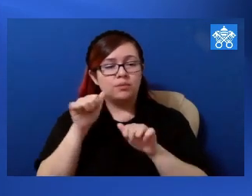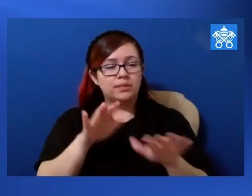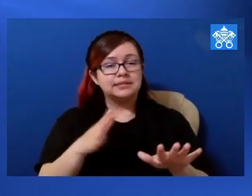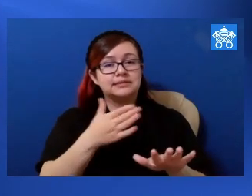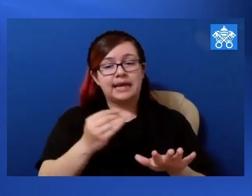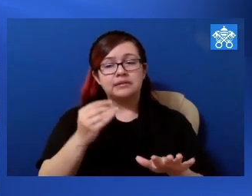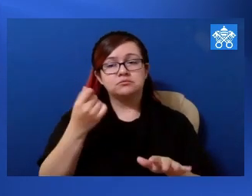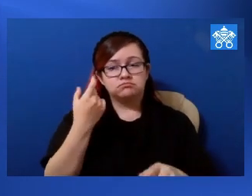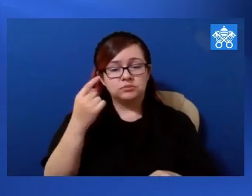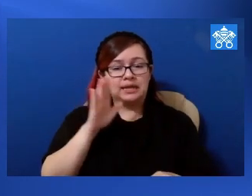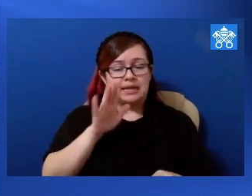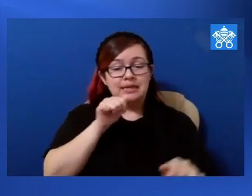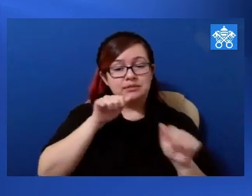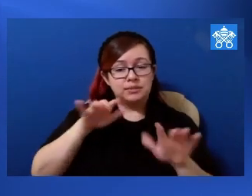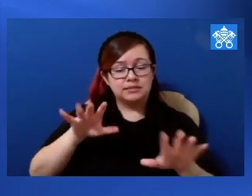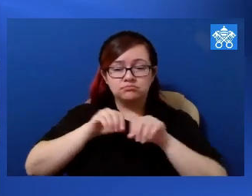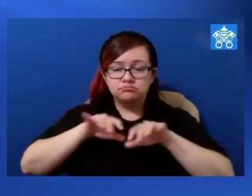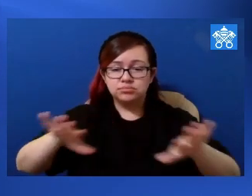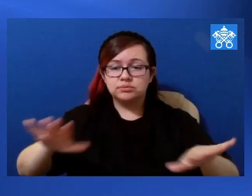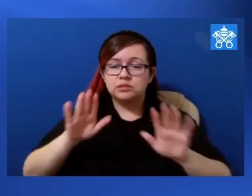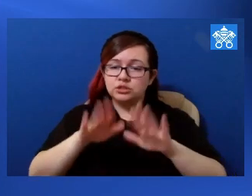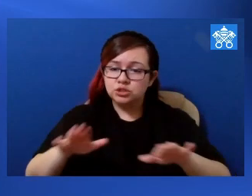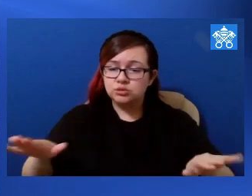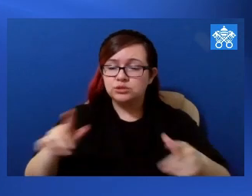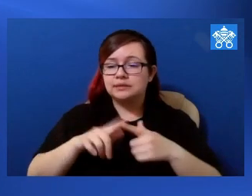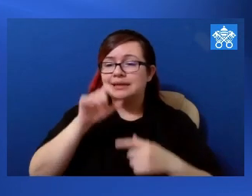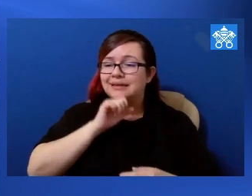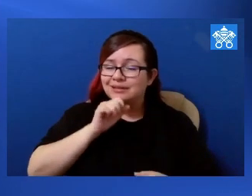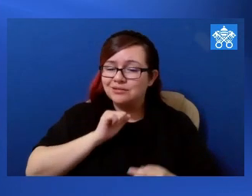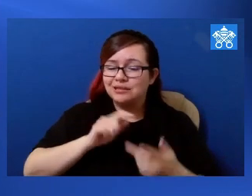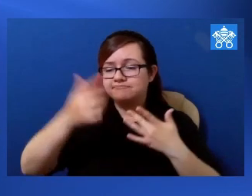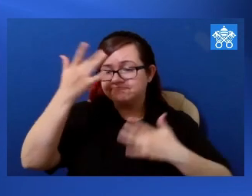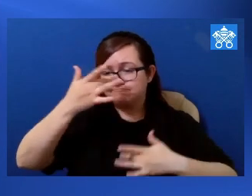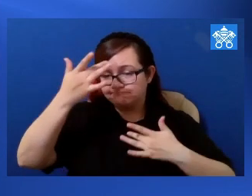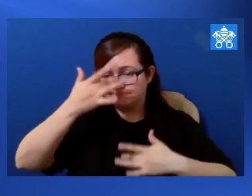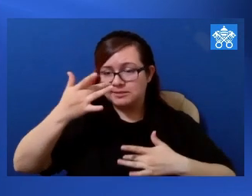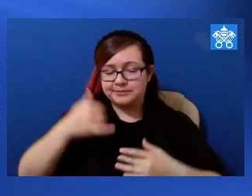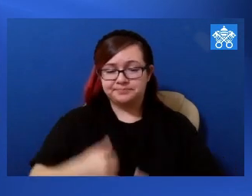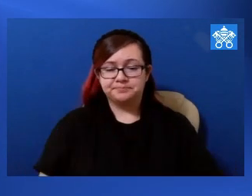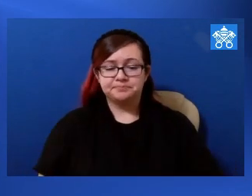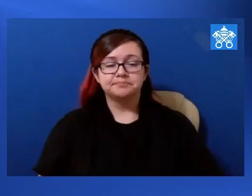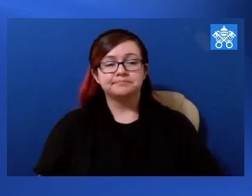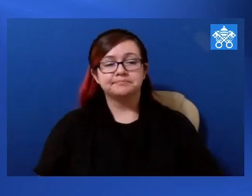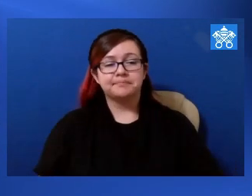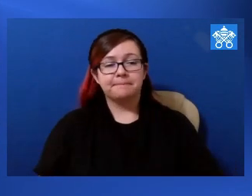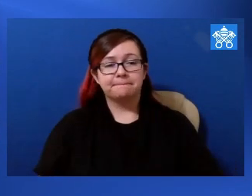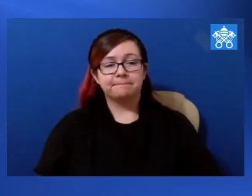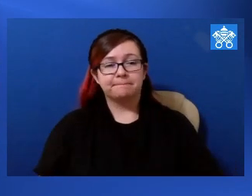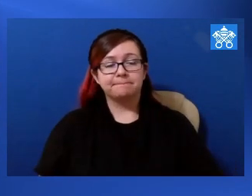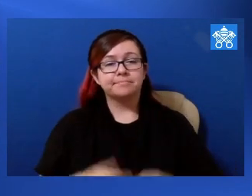this purpose, and in a particular way, his blessing goes to your children, the elderly, and those who are sick.